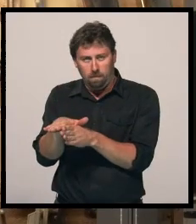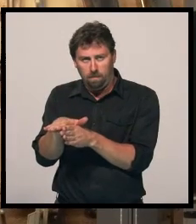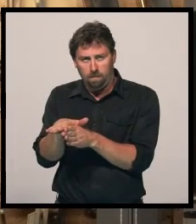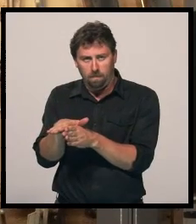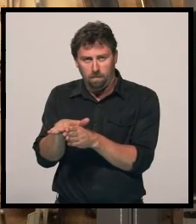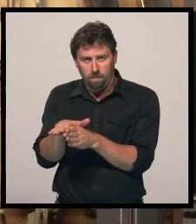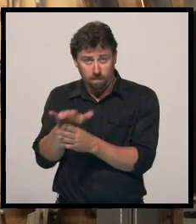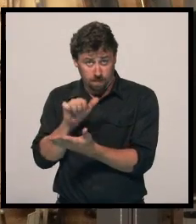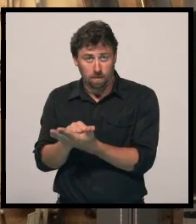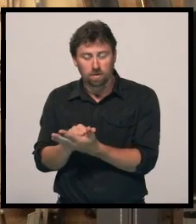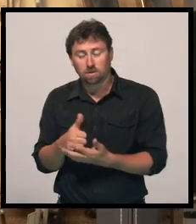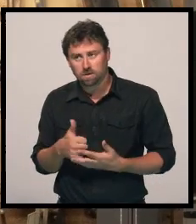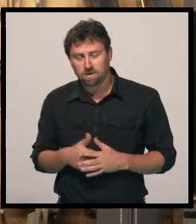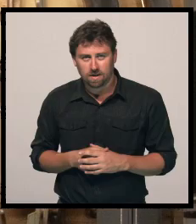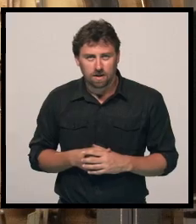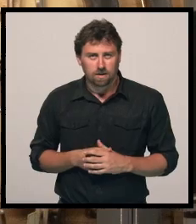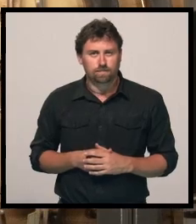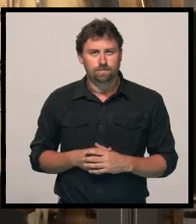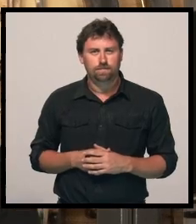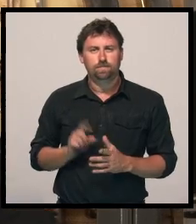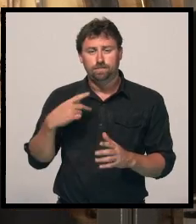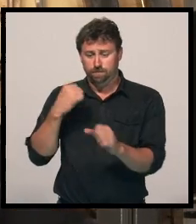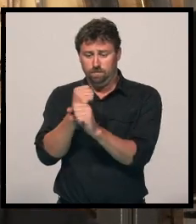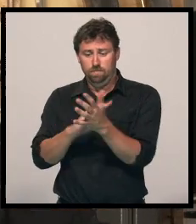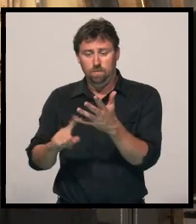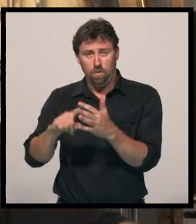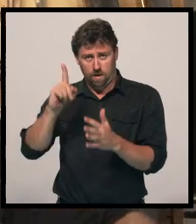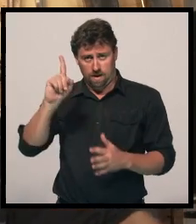is, yep. So what we'll do, we'll just glue this one up.